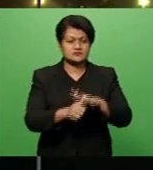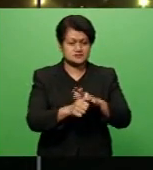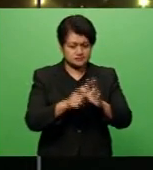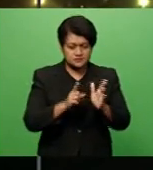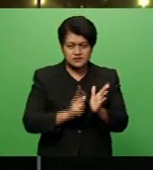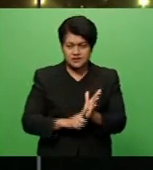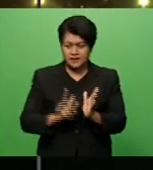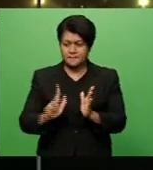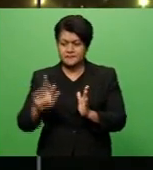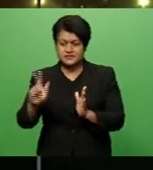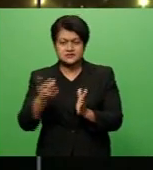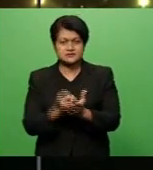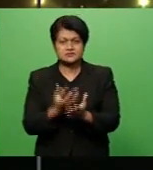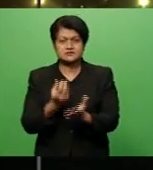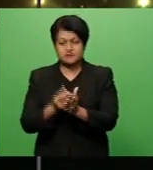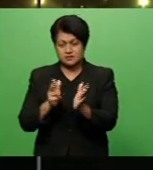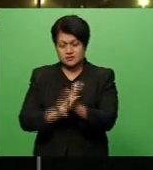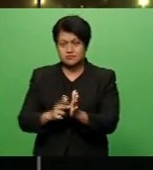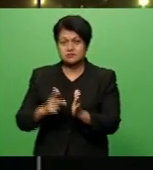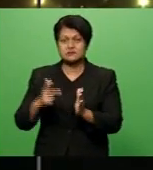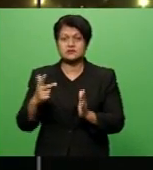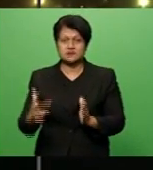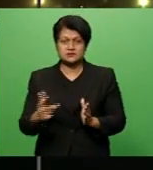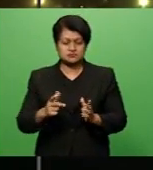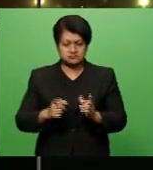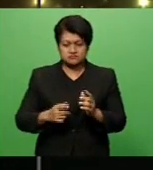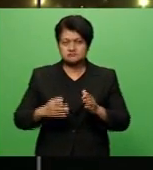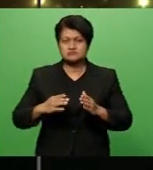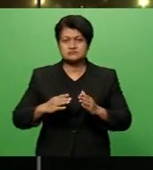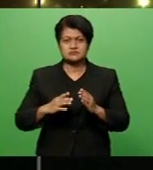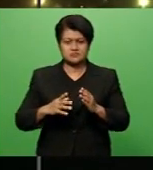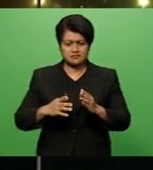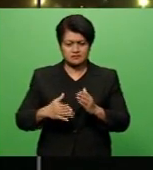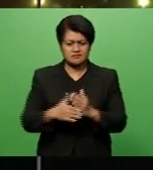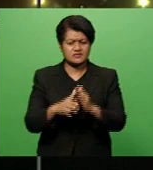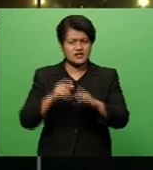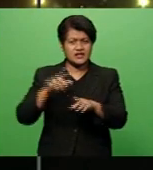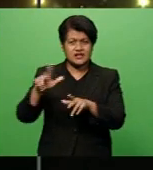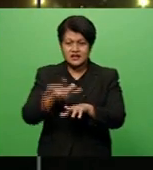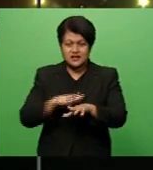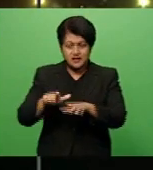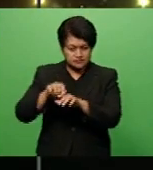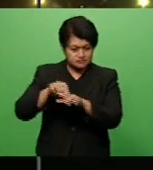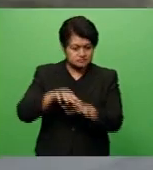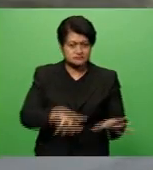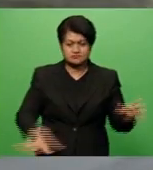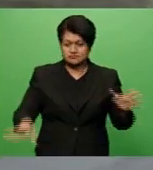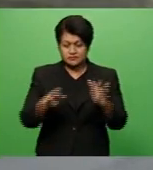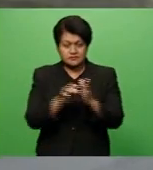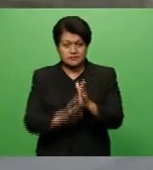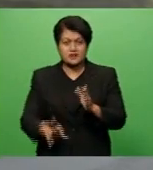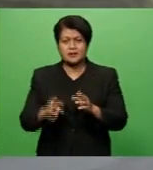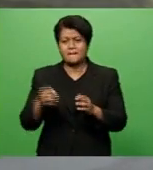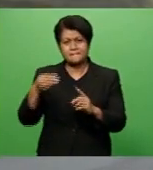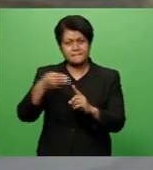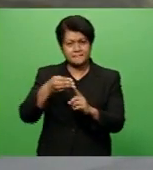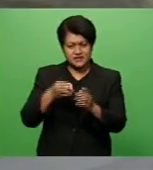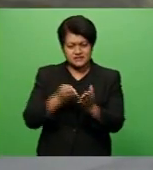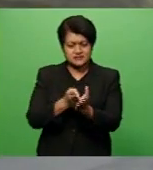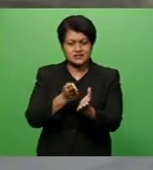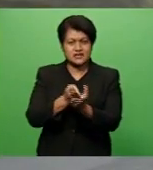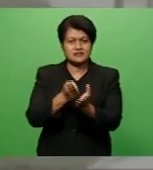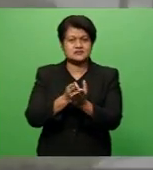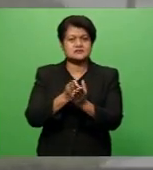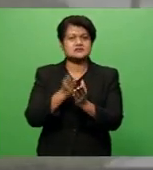and Savu and Nambawalu has been cut off by numerous landslides on the main service route. The network connects the three main centers in